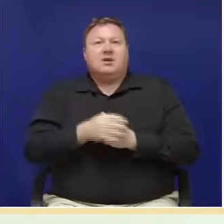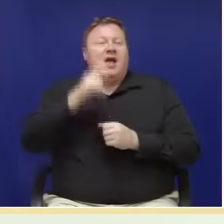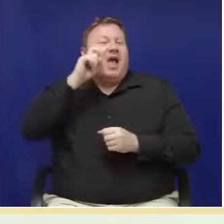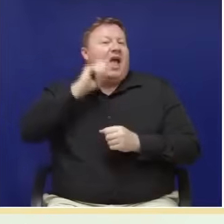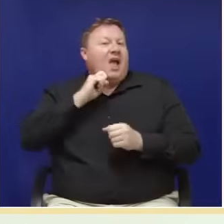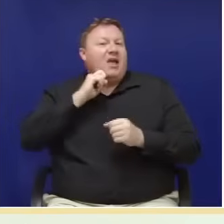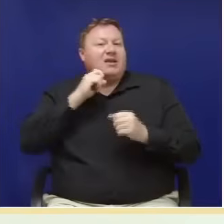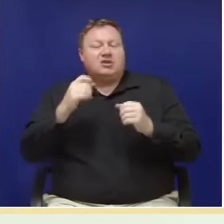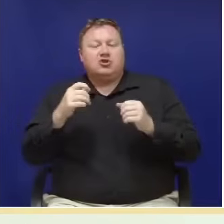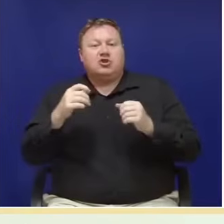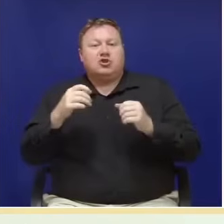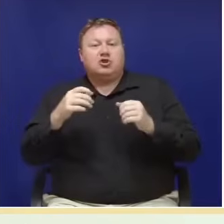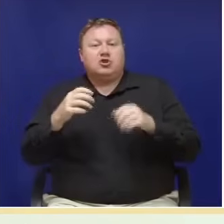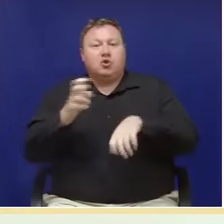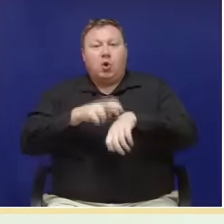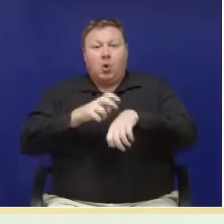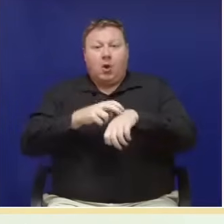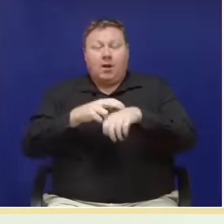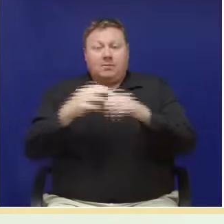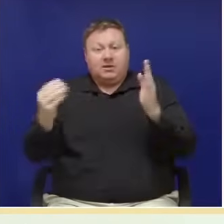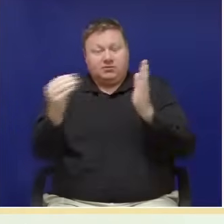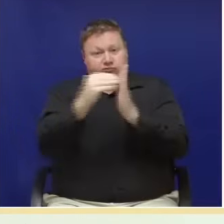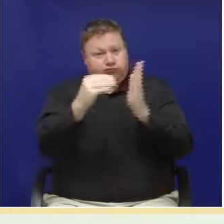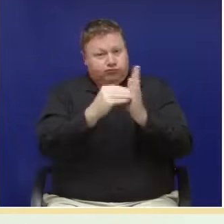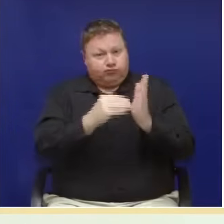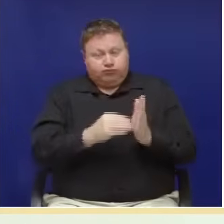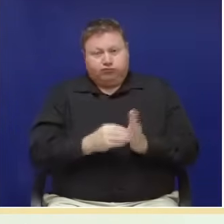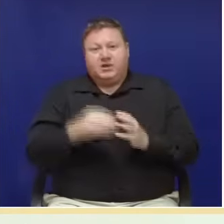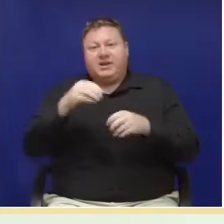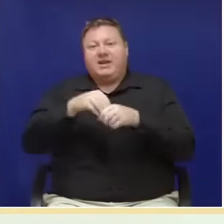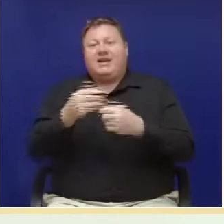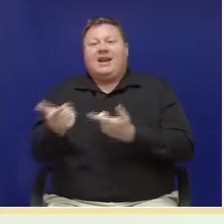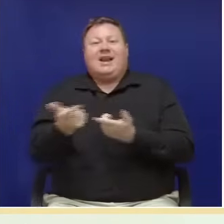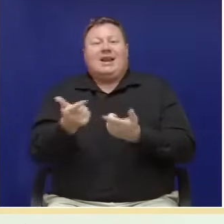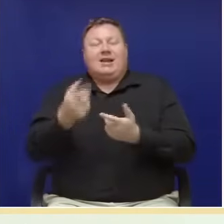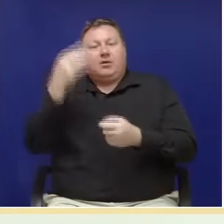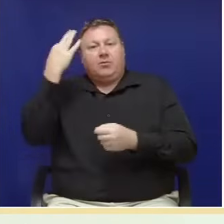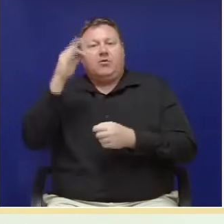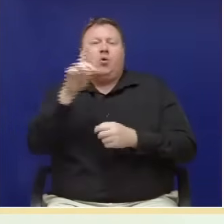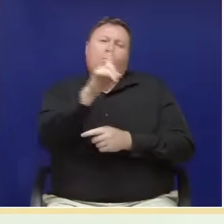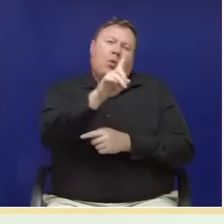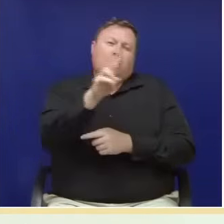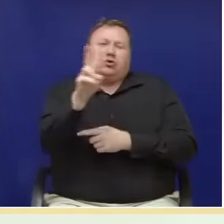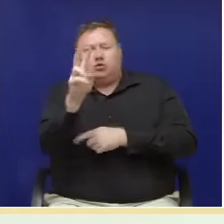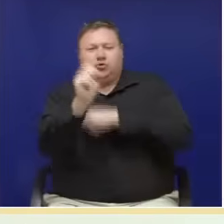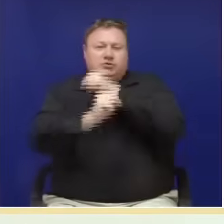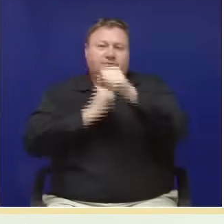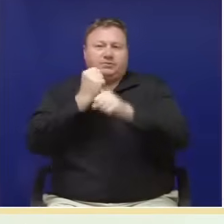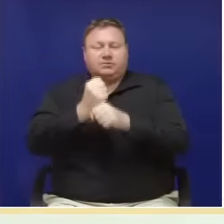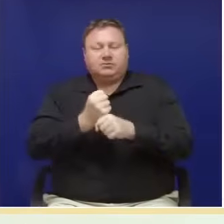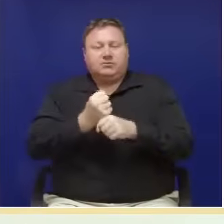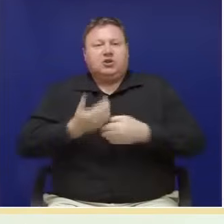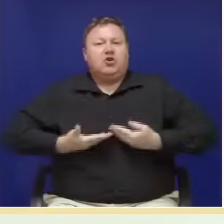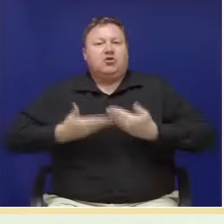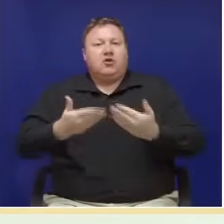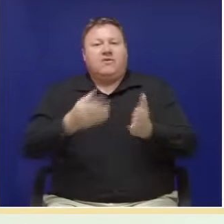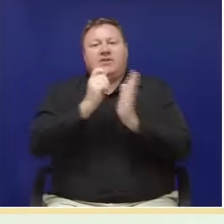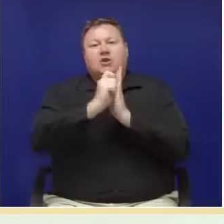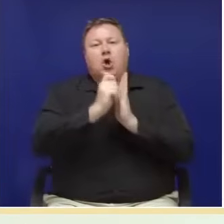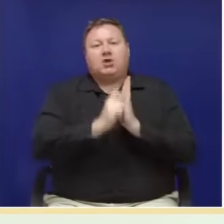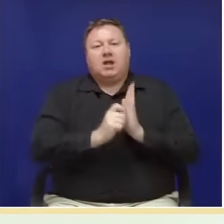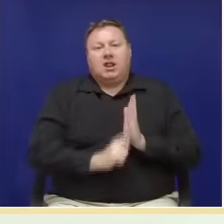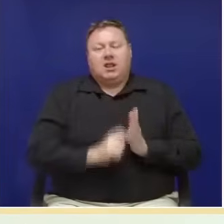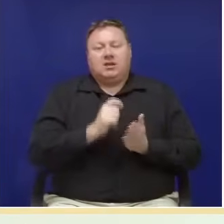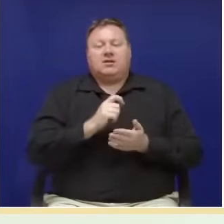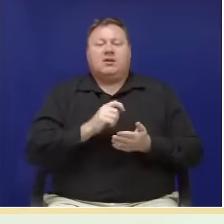requirements into a legal profession of either 1 or 2 years service of articles as stipulated